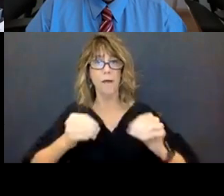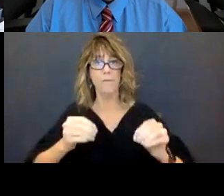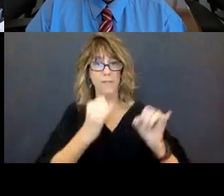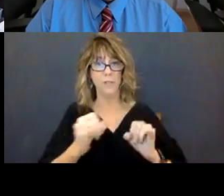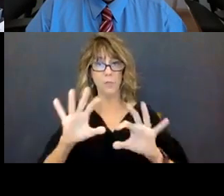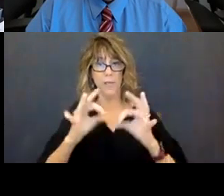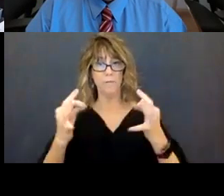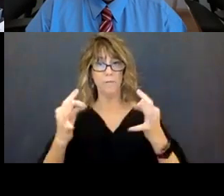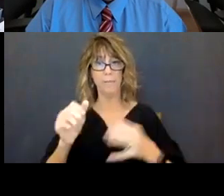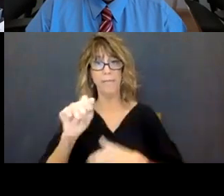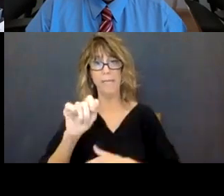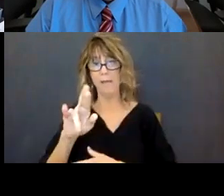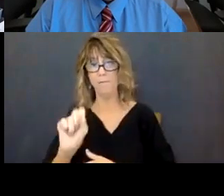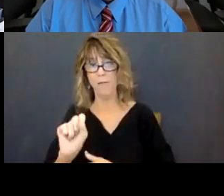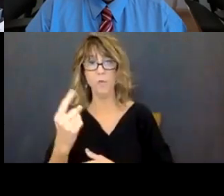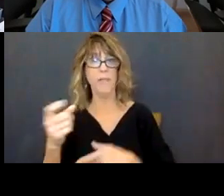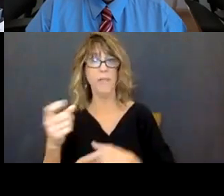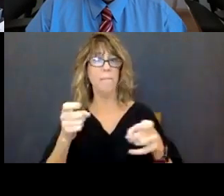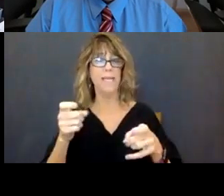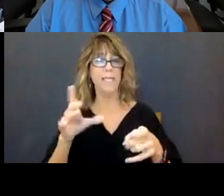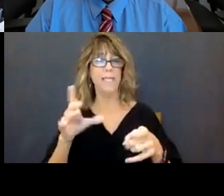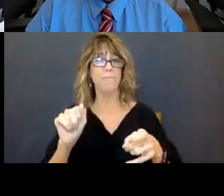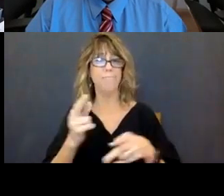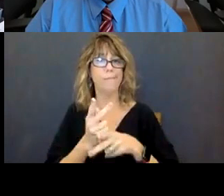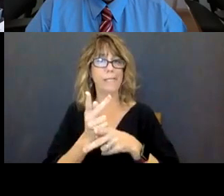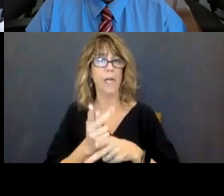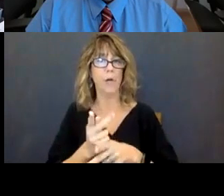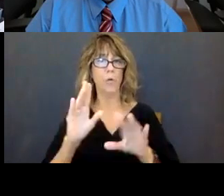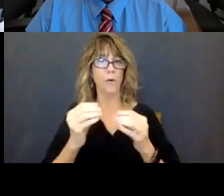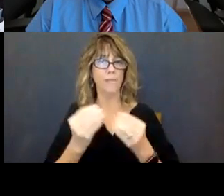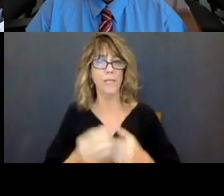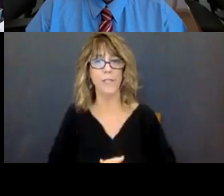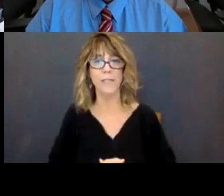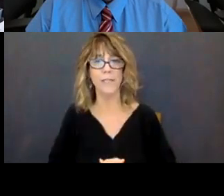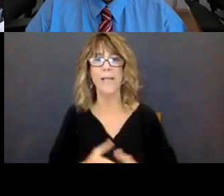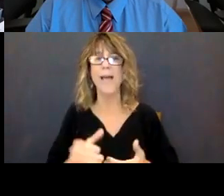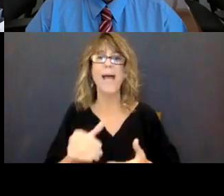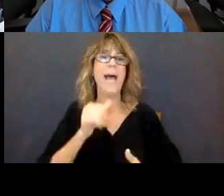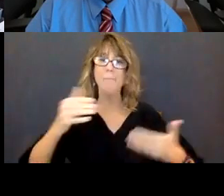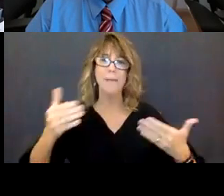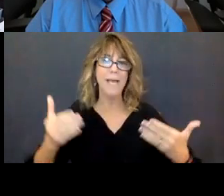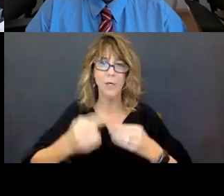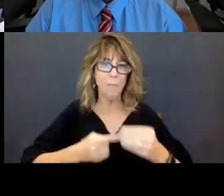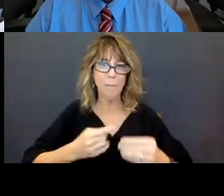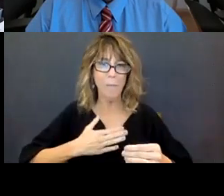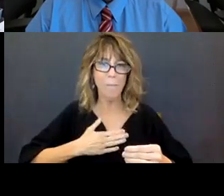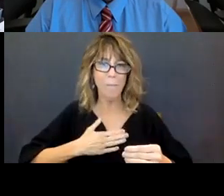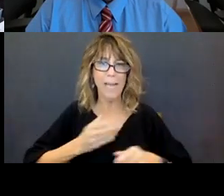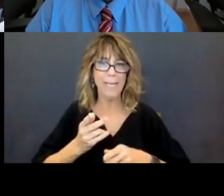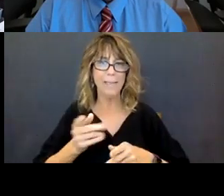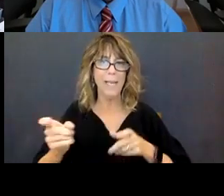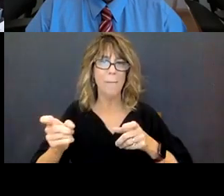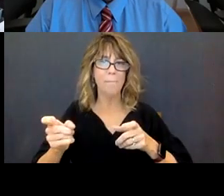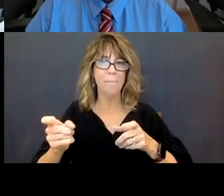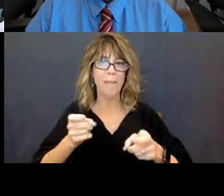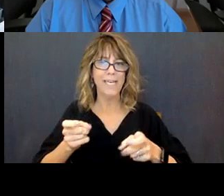the managed care organizations. Little disclaimer, I'm not here to speak on my managed care organization from that lens.